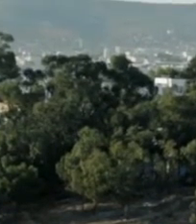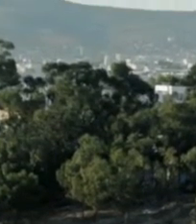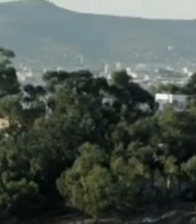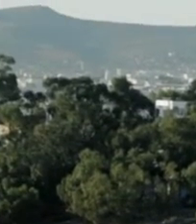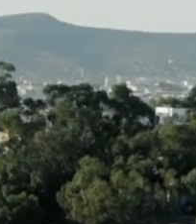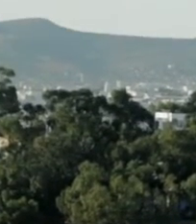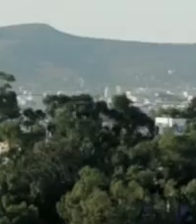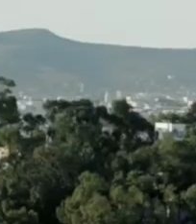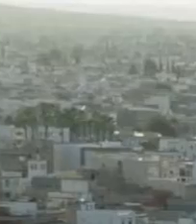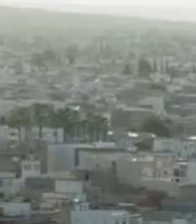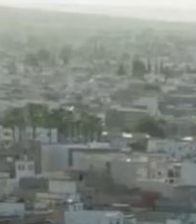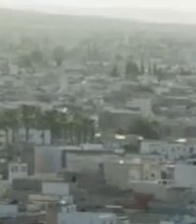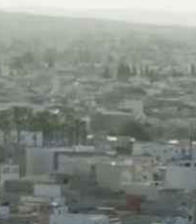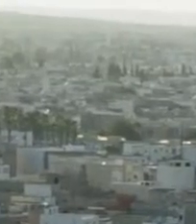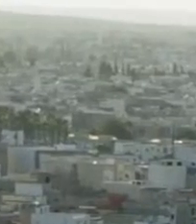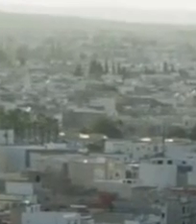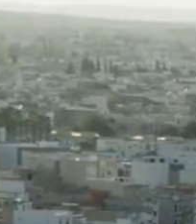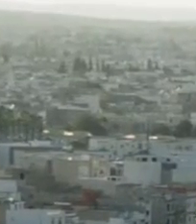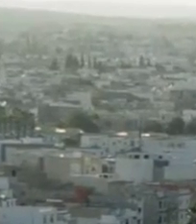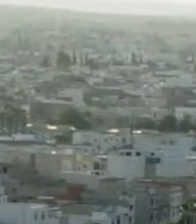Music Music Music